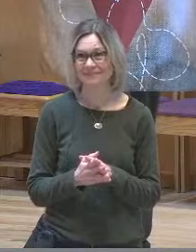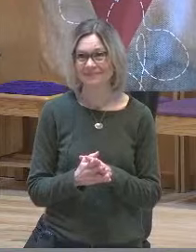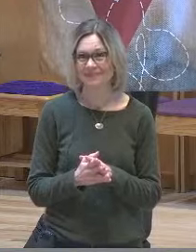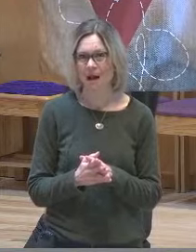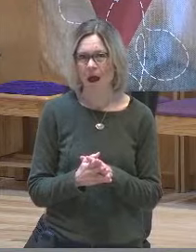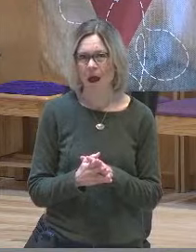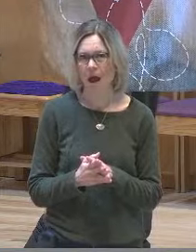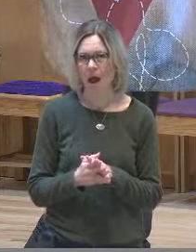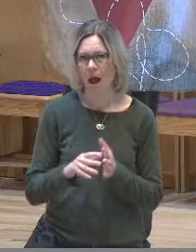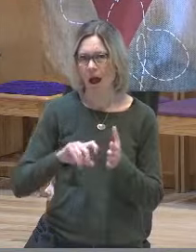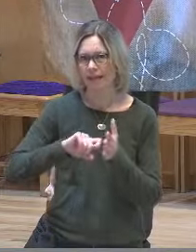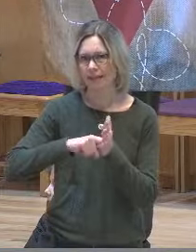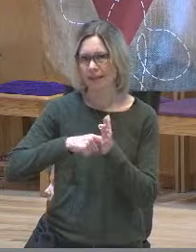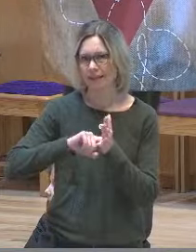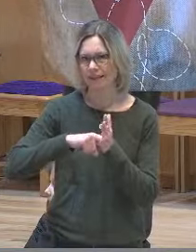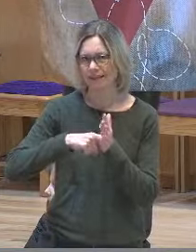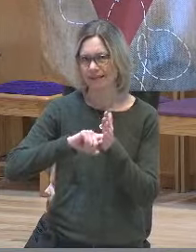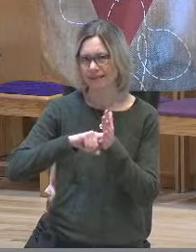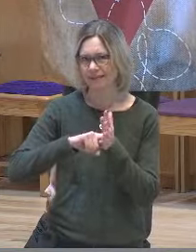it to somebody.